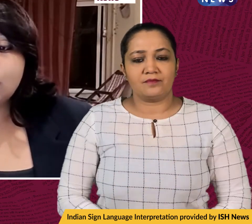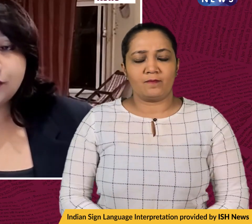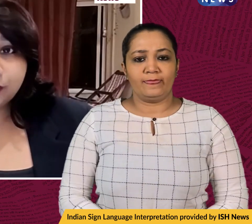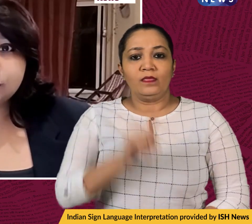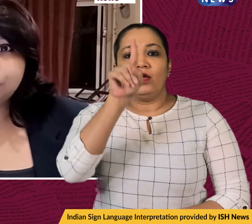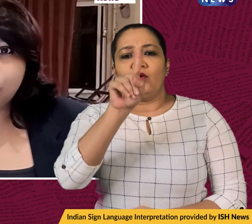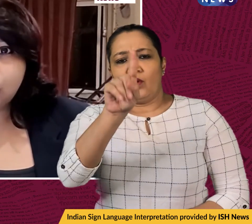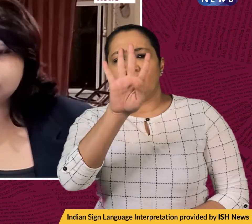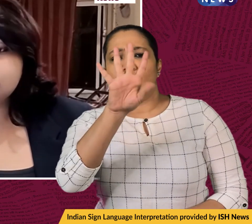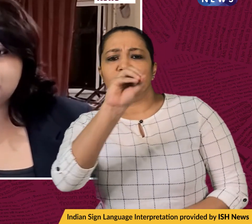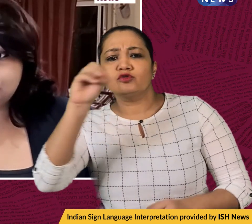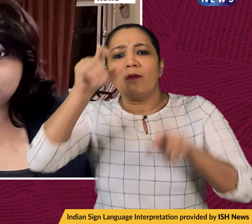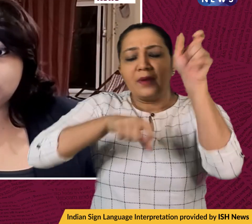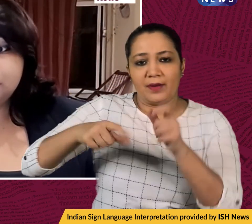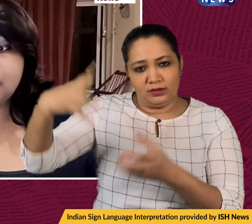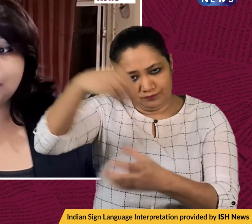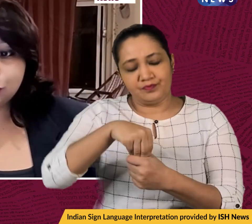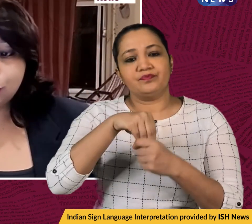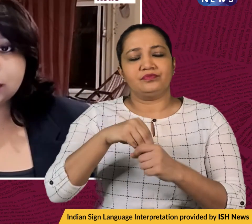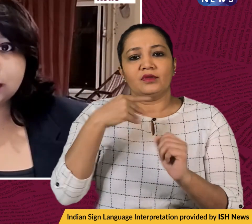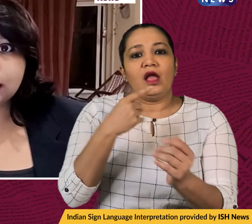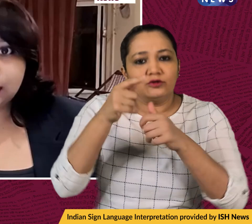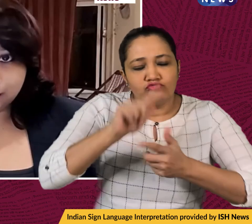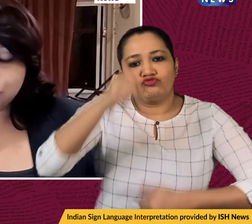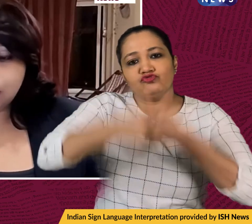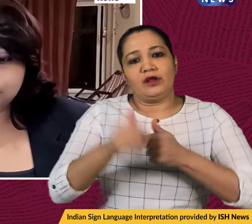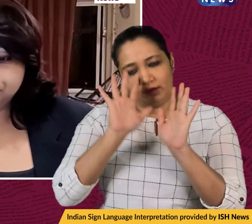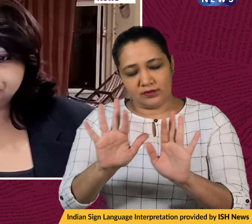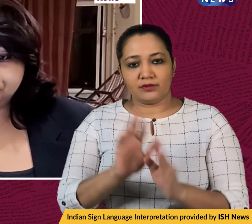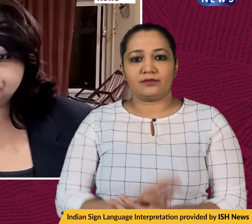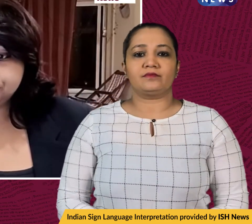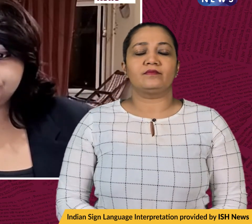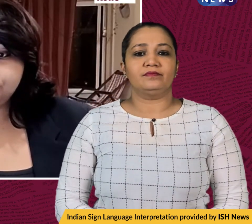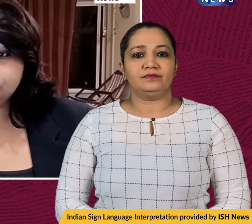about 1,400 people will be enrolled in the trial.